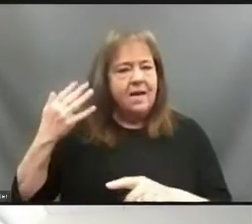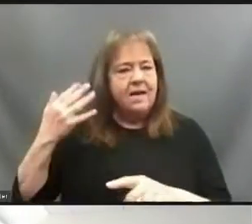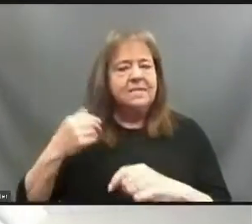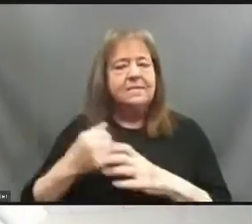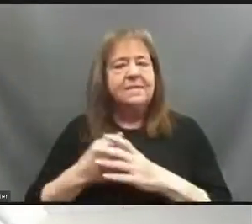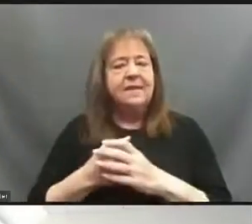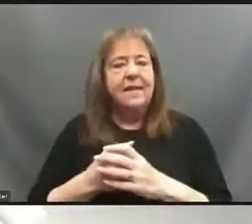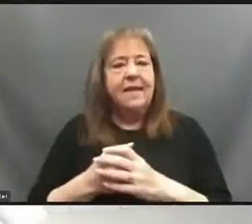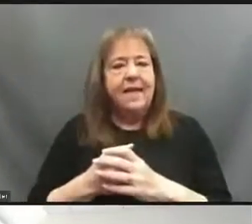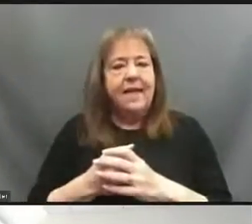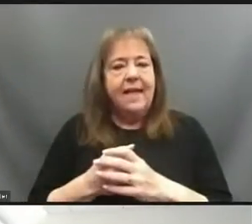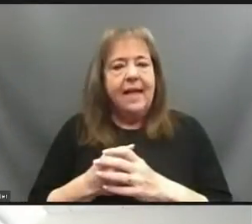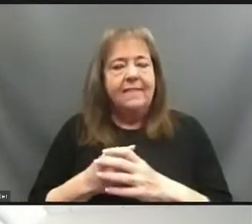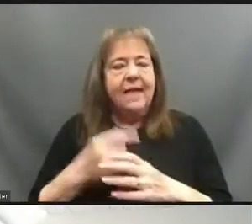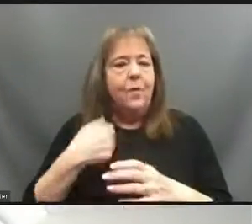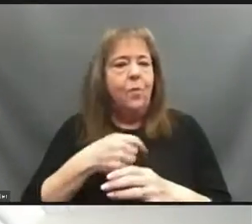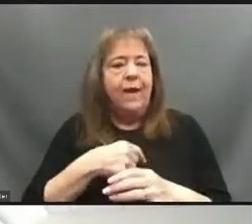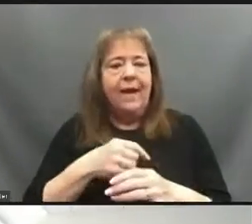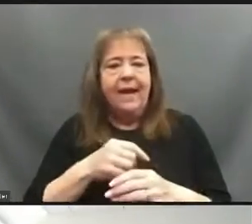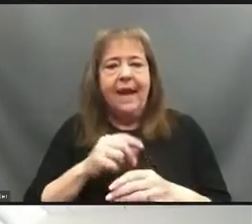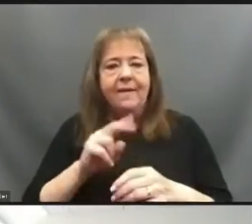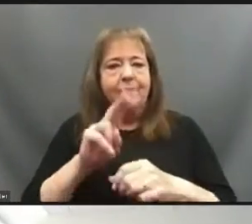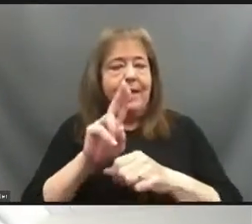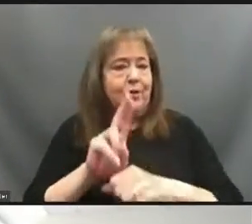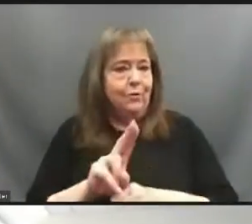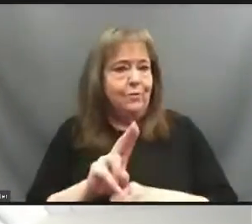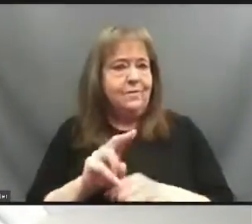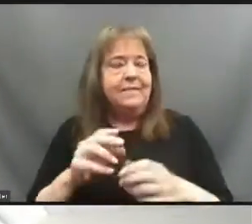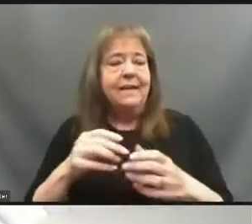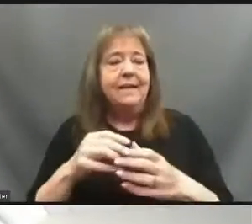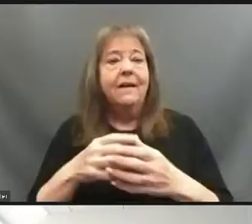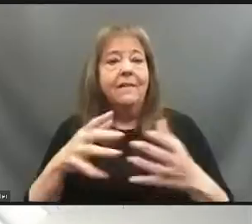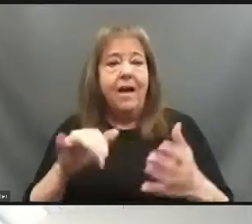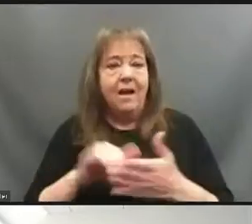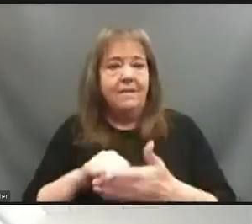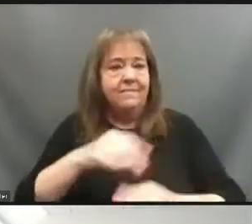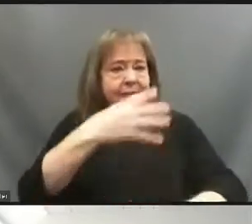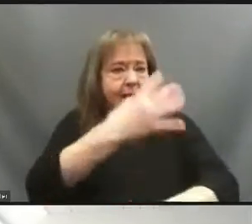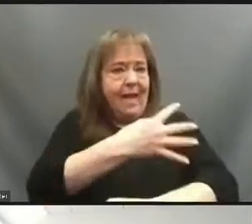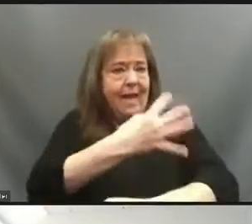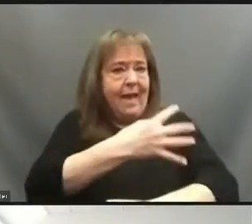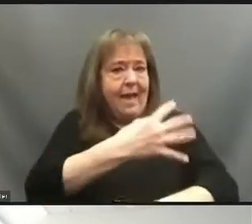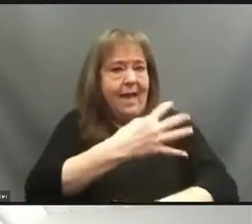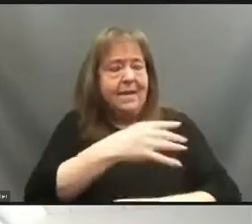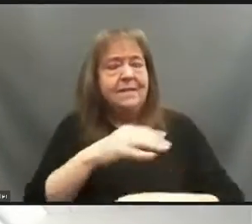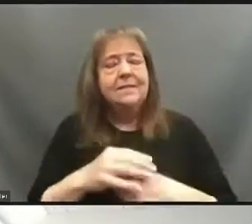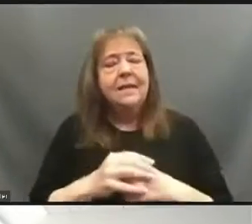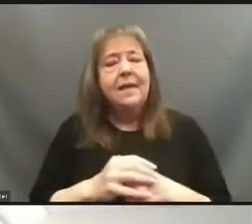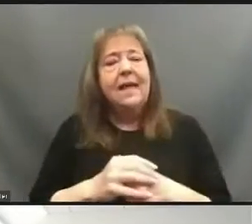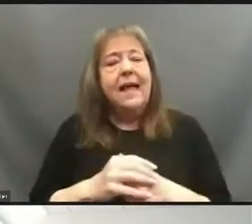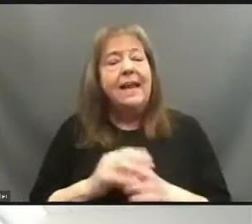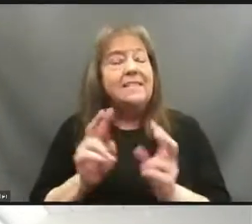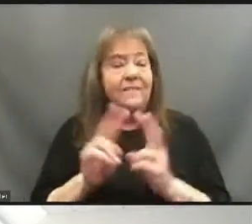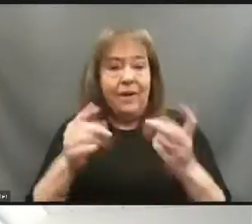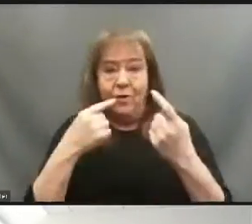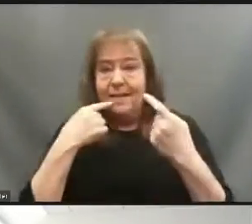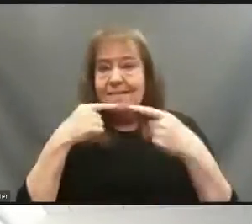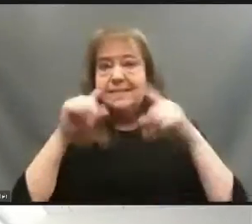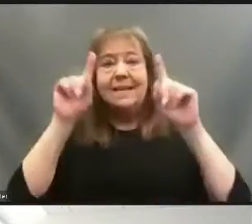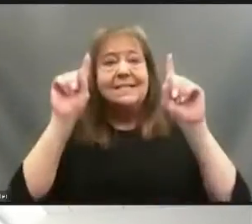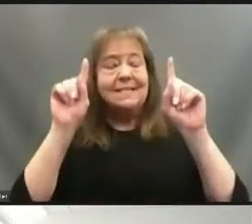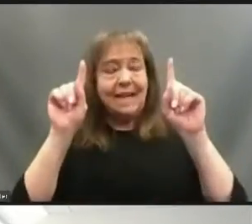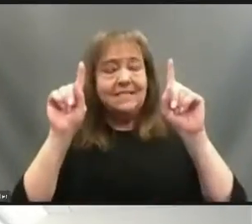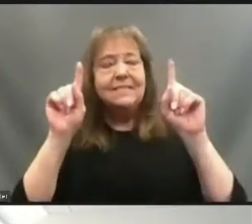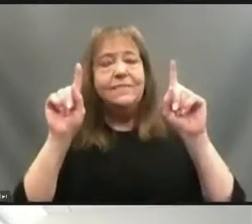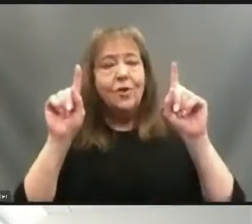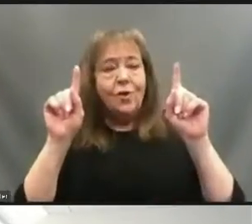been churning out a lot of administrations. And I think it's been a very successful,